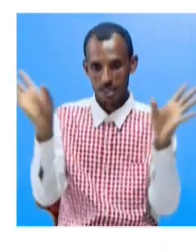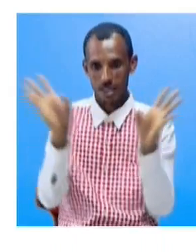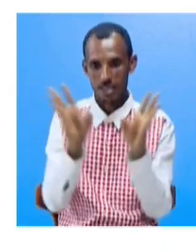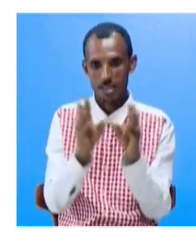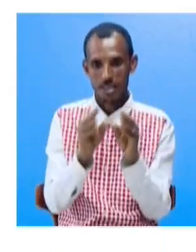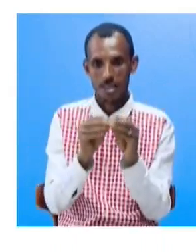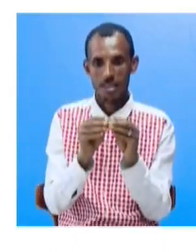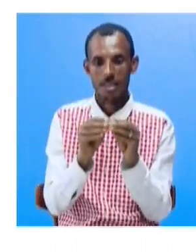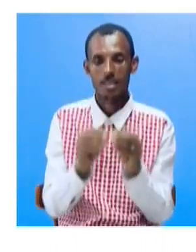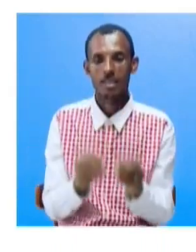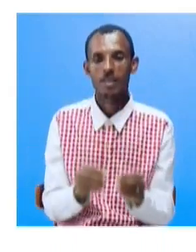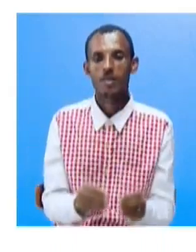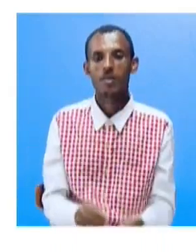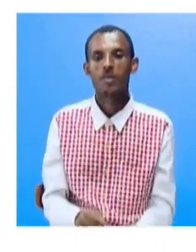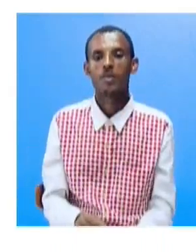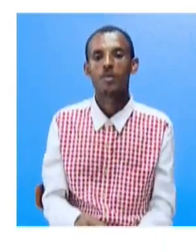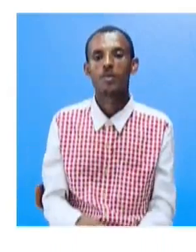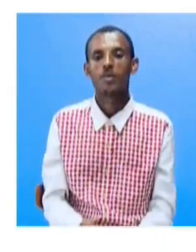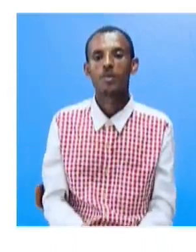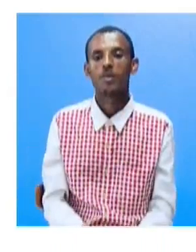of points